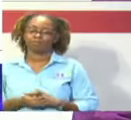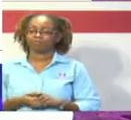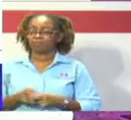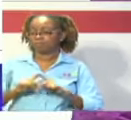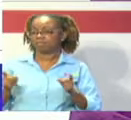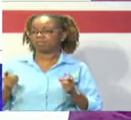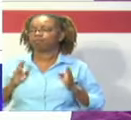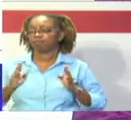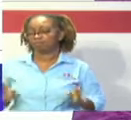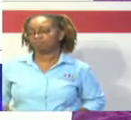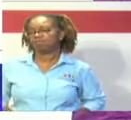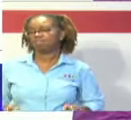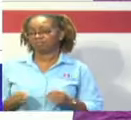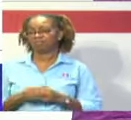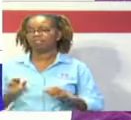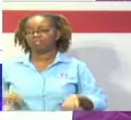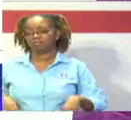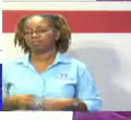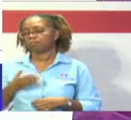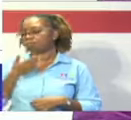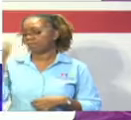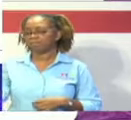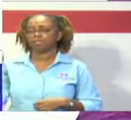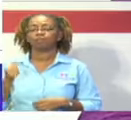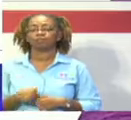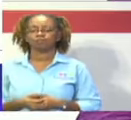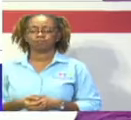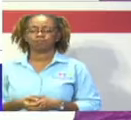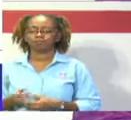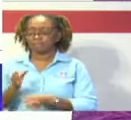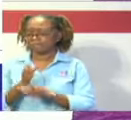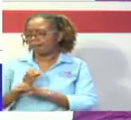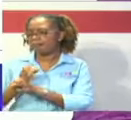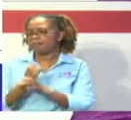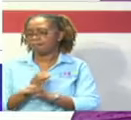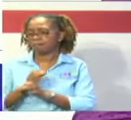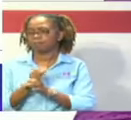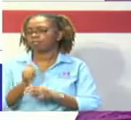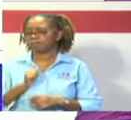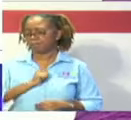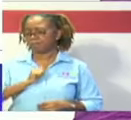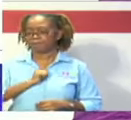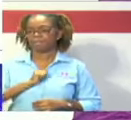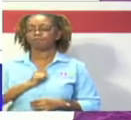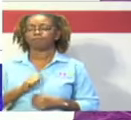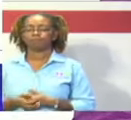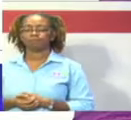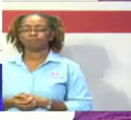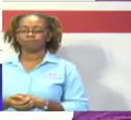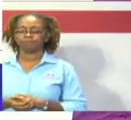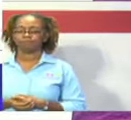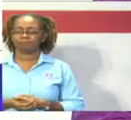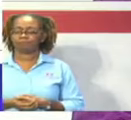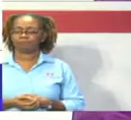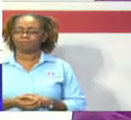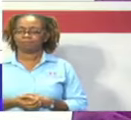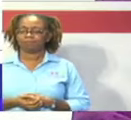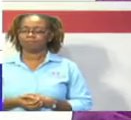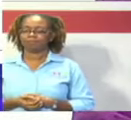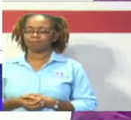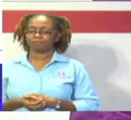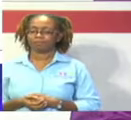an unvaccinated person, the number of enemy soldiers that get away and go on to fight other members of your family is